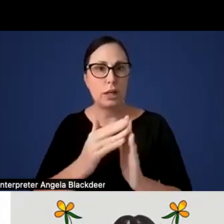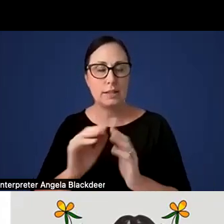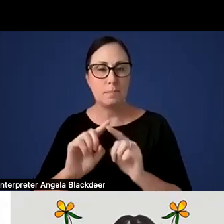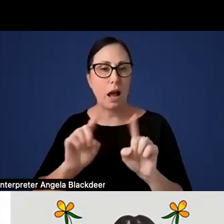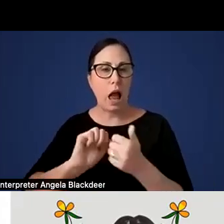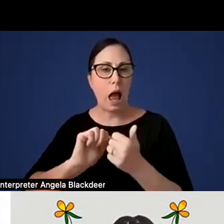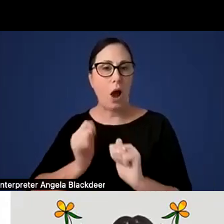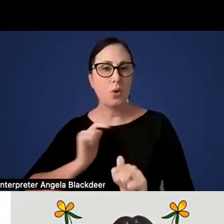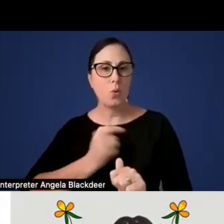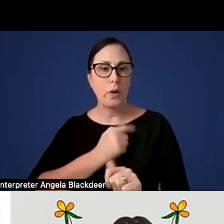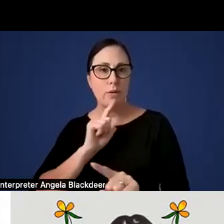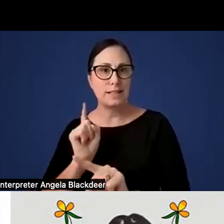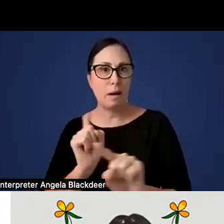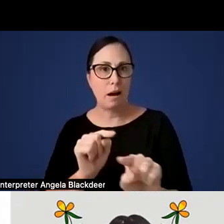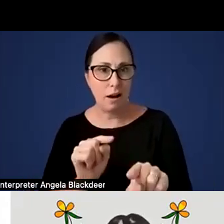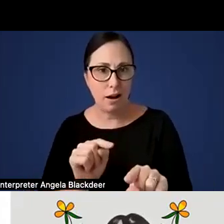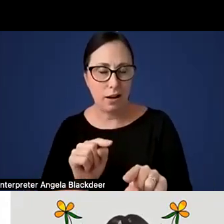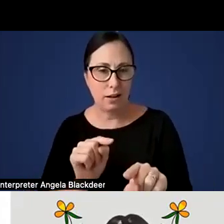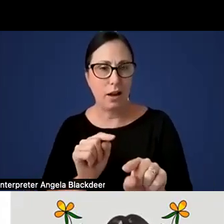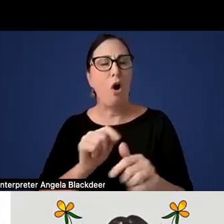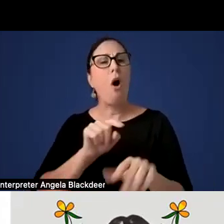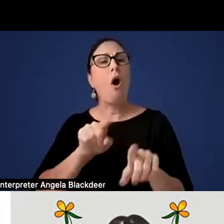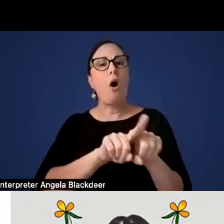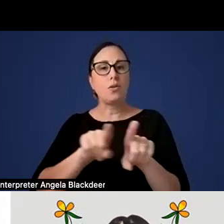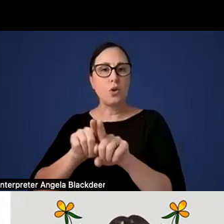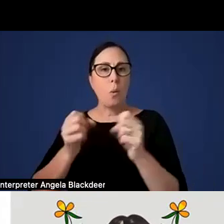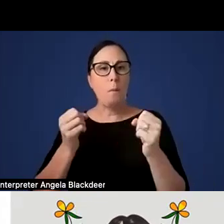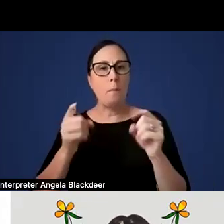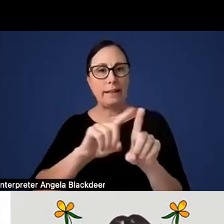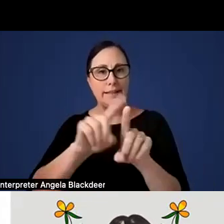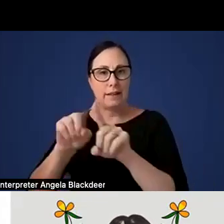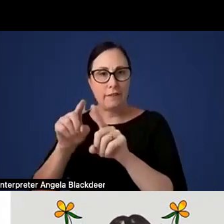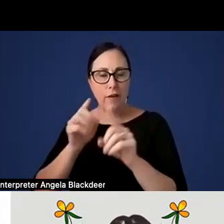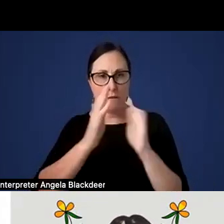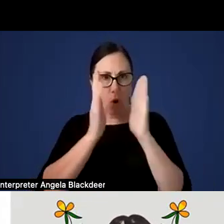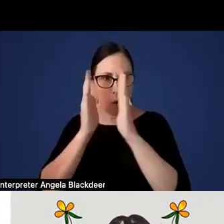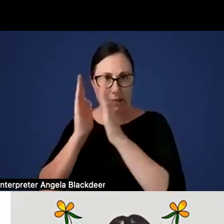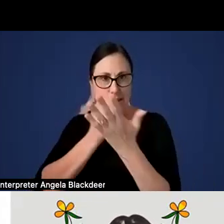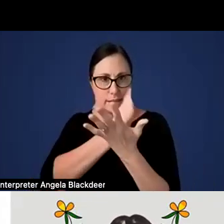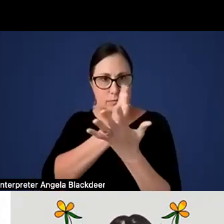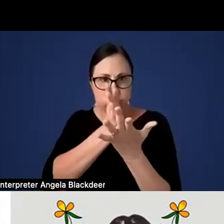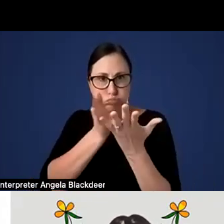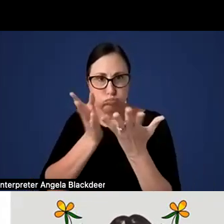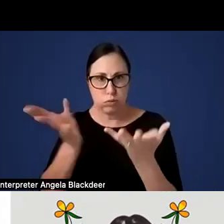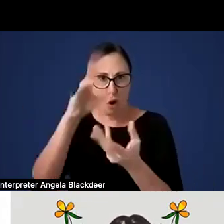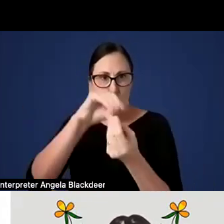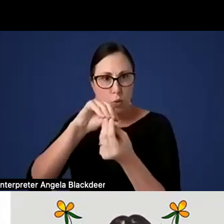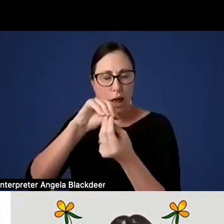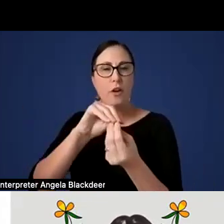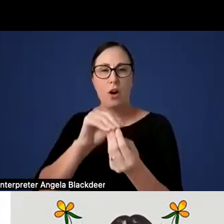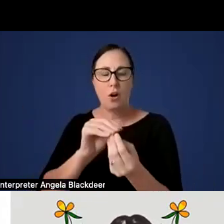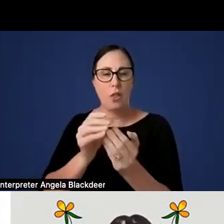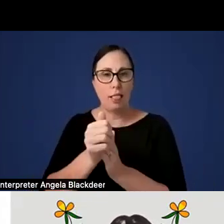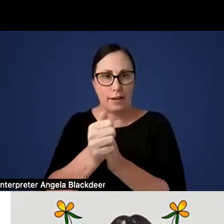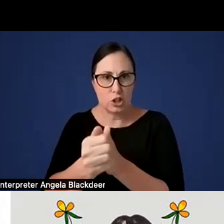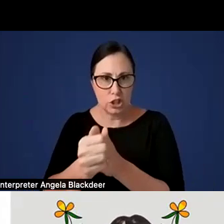comes to like multidisciplinary approaches with leaders in our communities, our family systems, and traditional